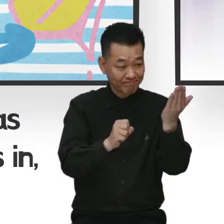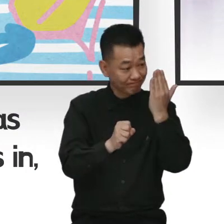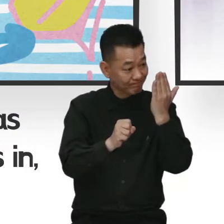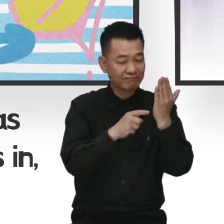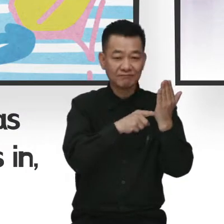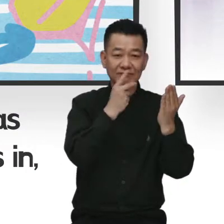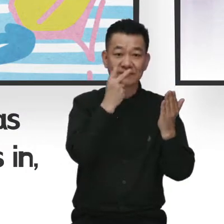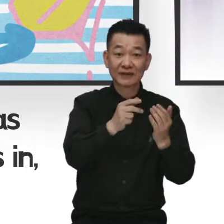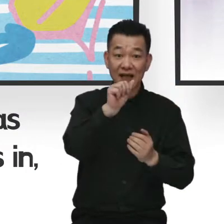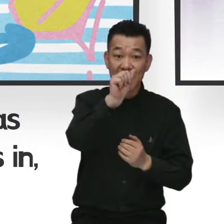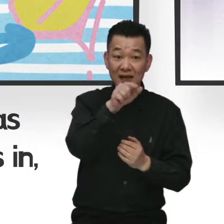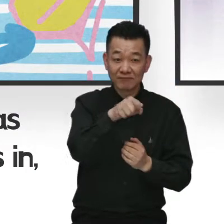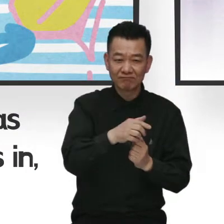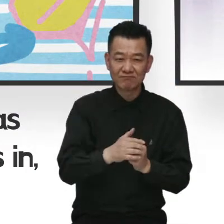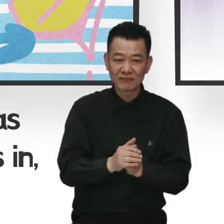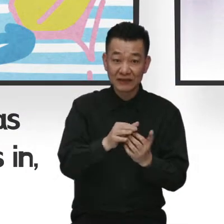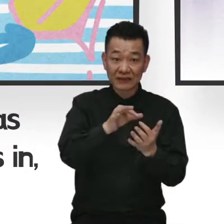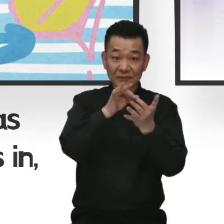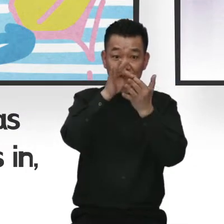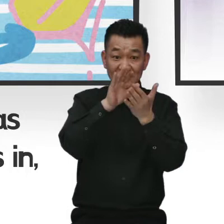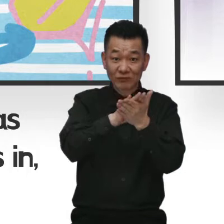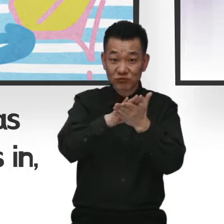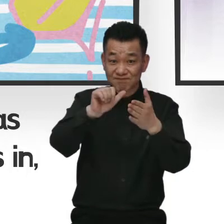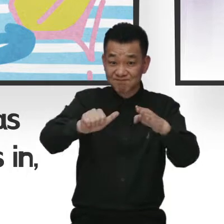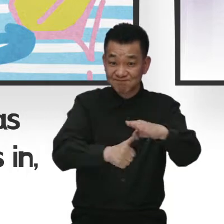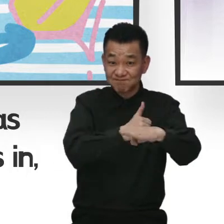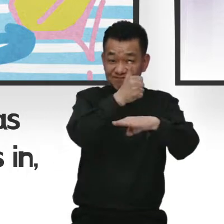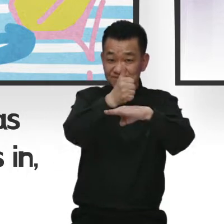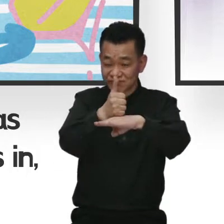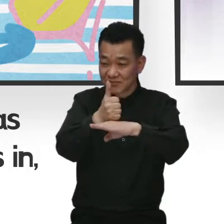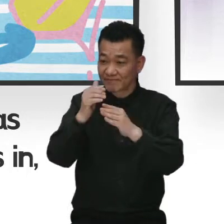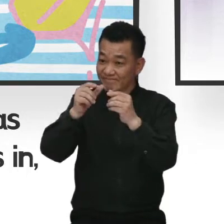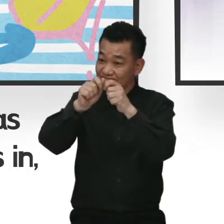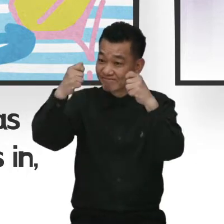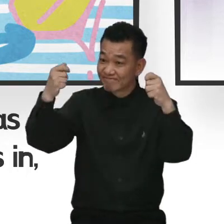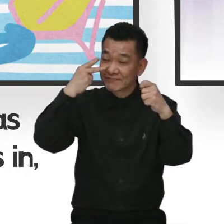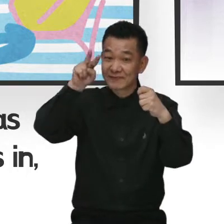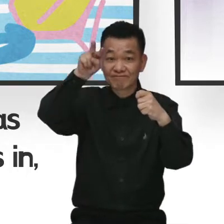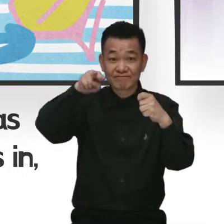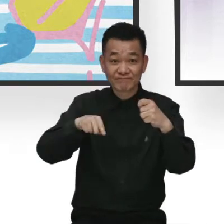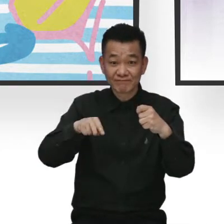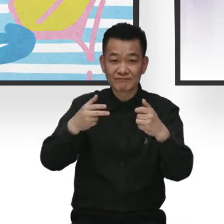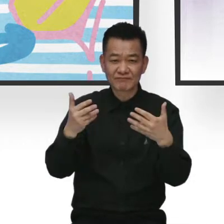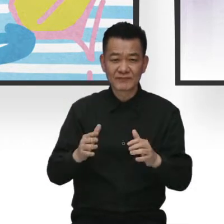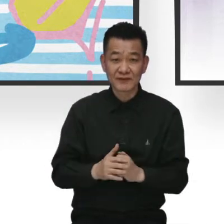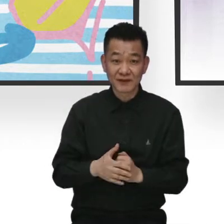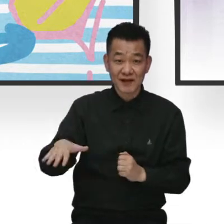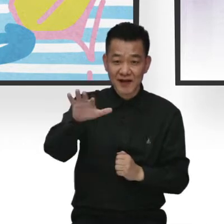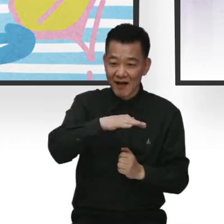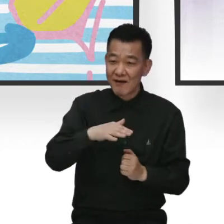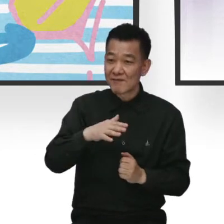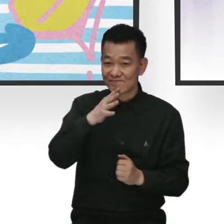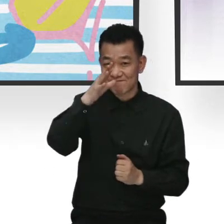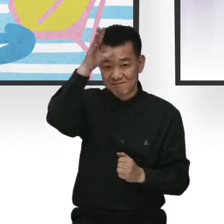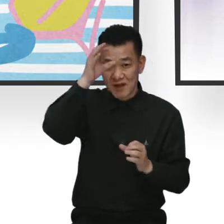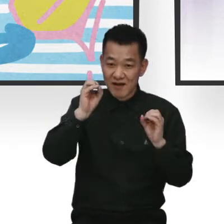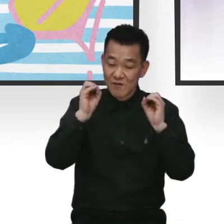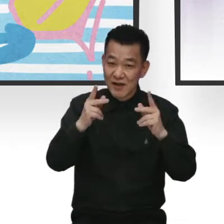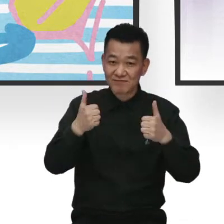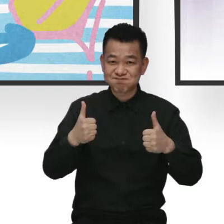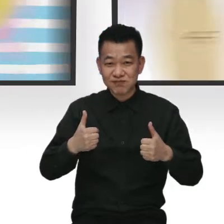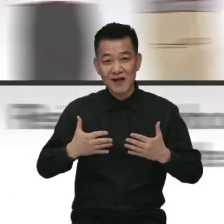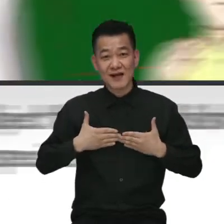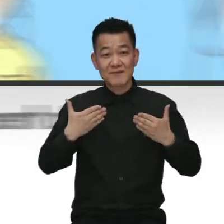on a news that a special school was going to be established in the neighborhood where A lives in. A and his parents were very